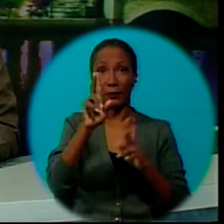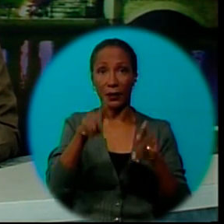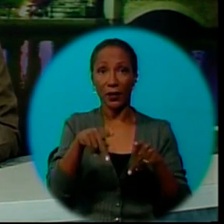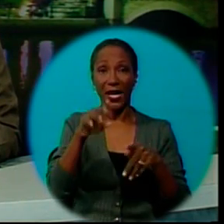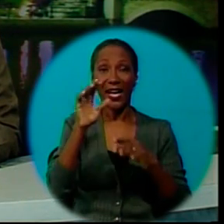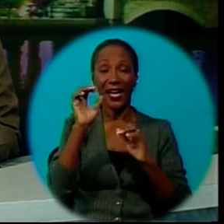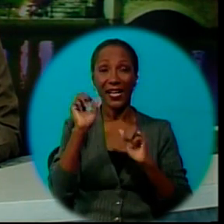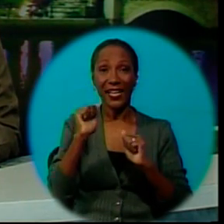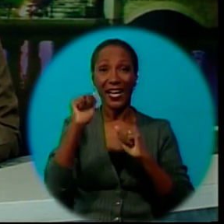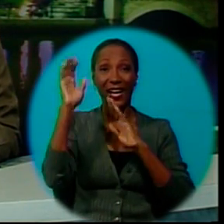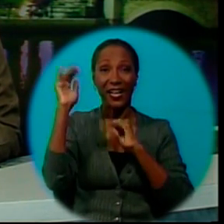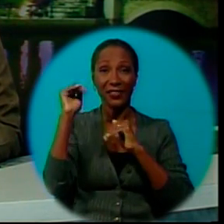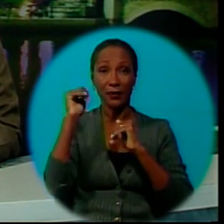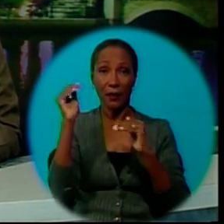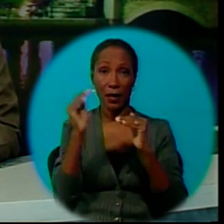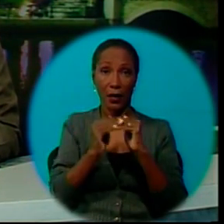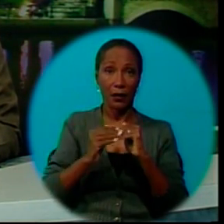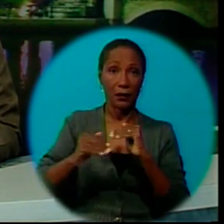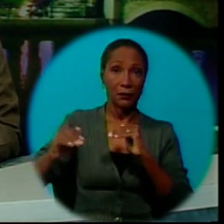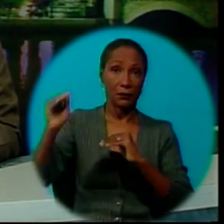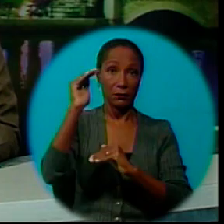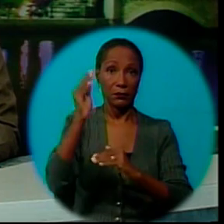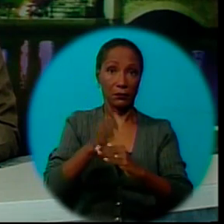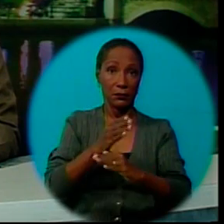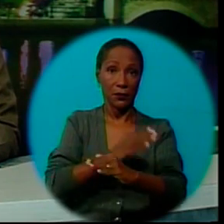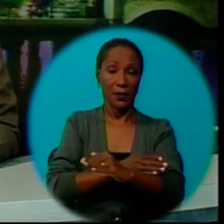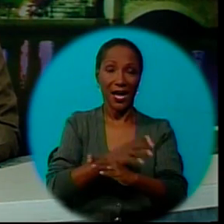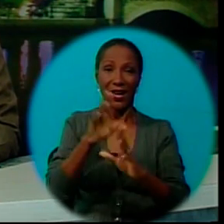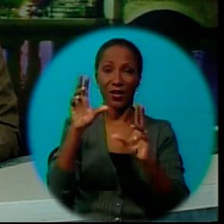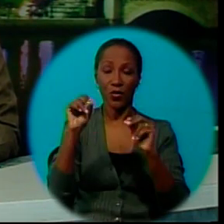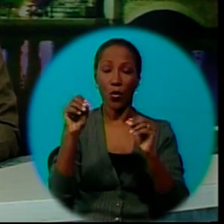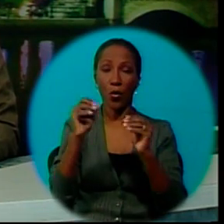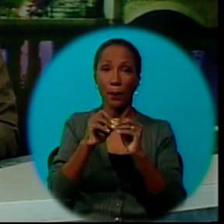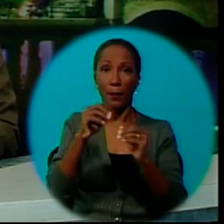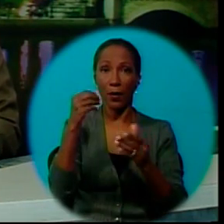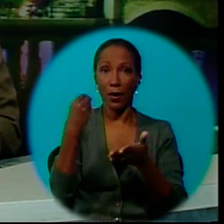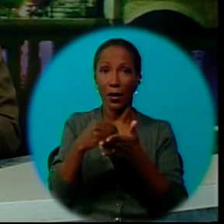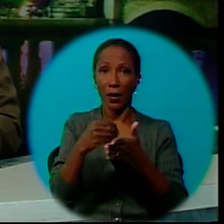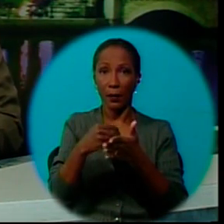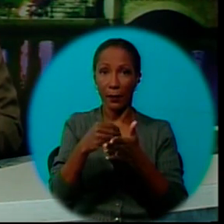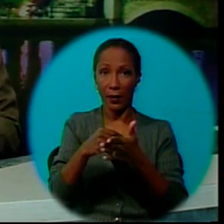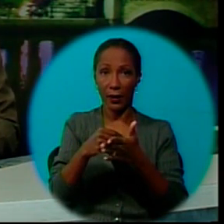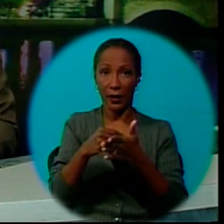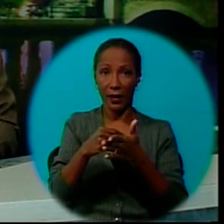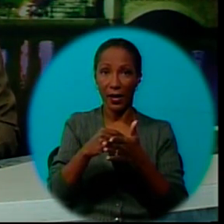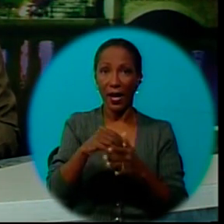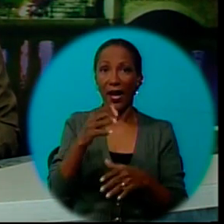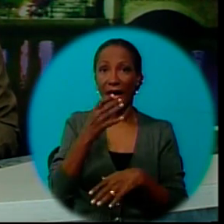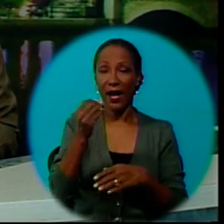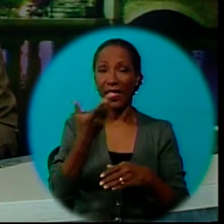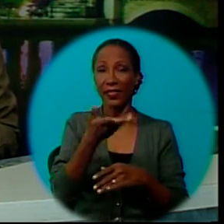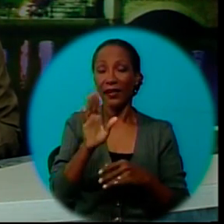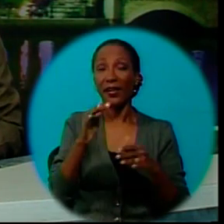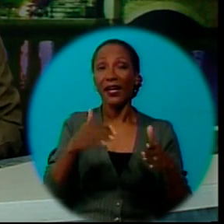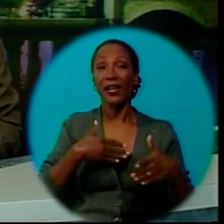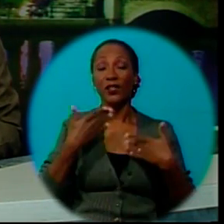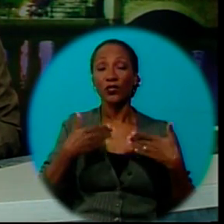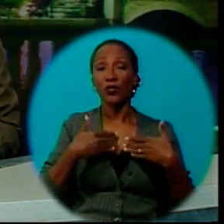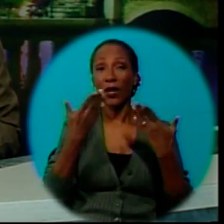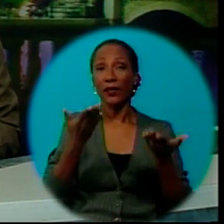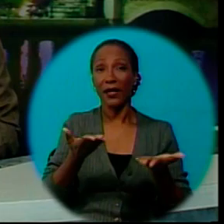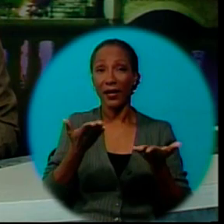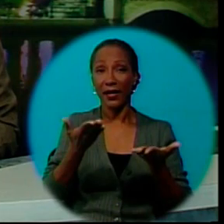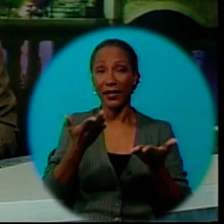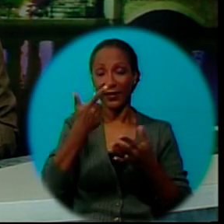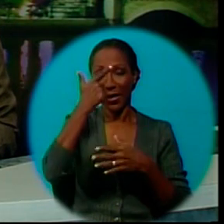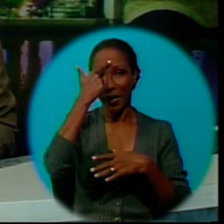packages at no extra cost. This is one of the benefits they will enjoy as a result of the merger between the telecommunications company, which